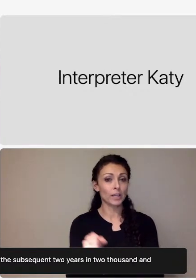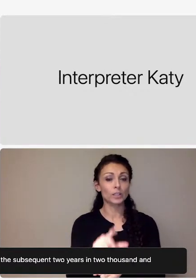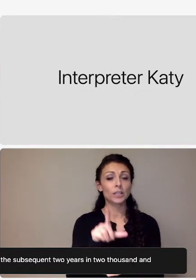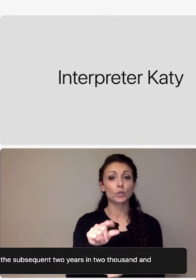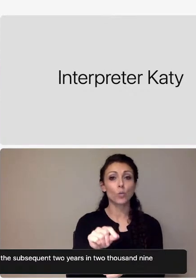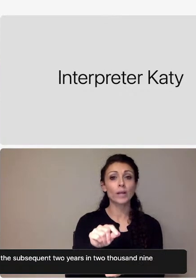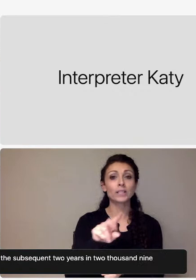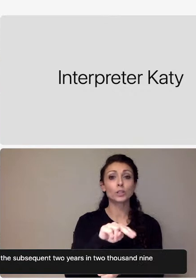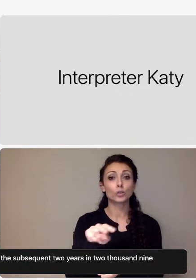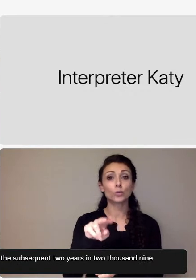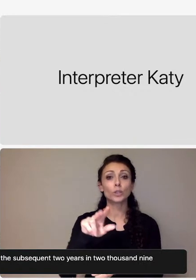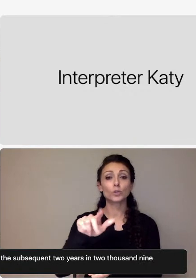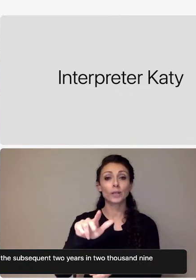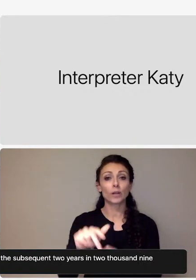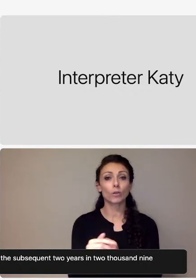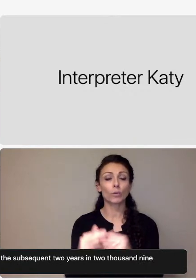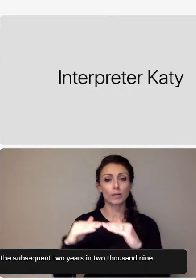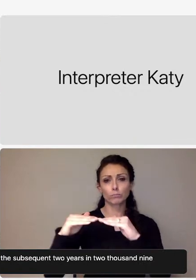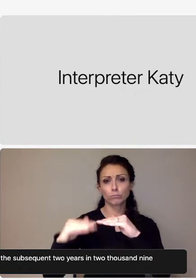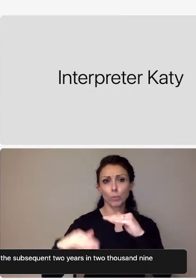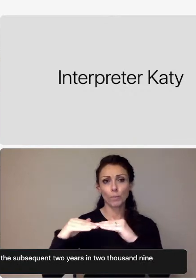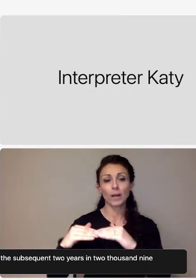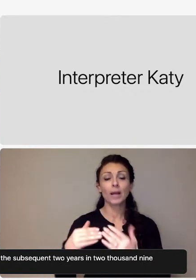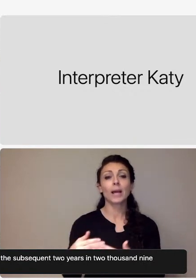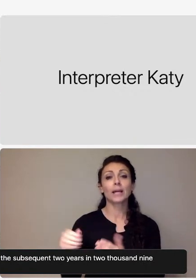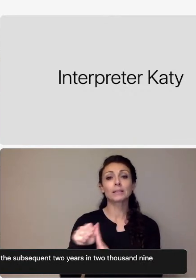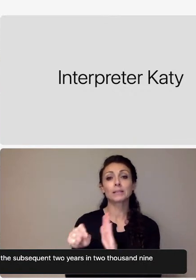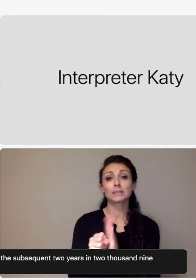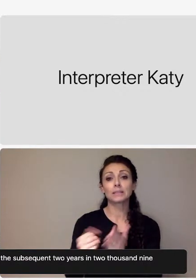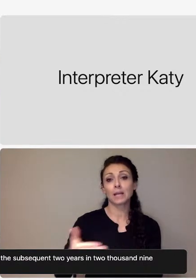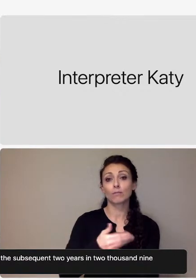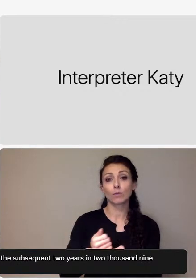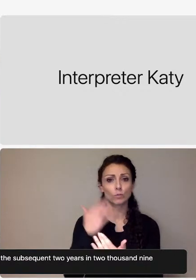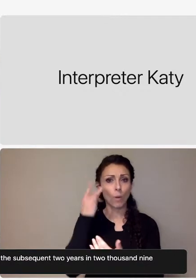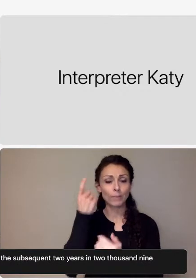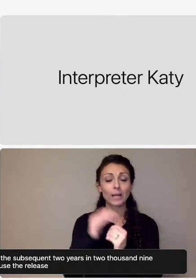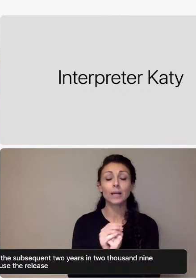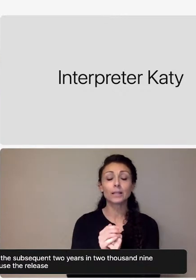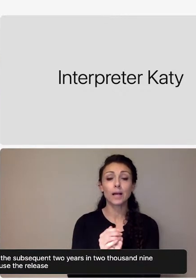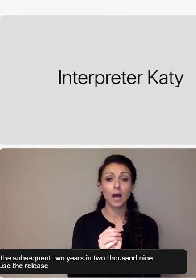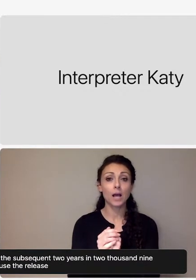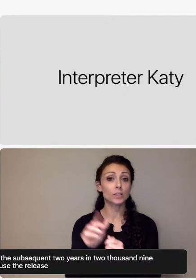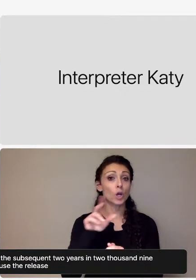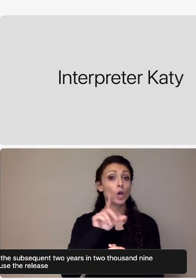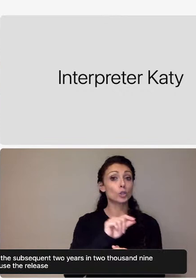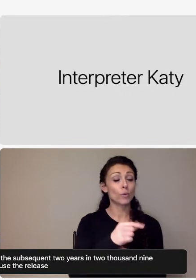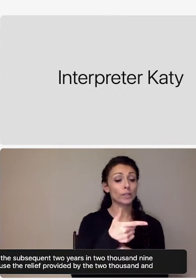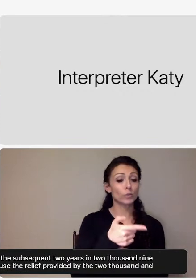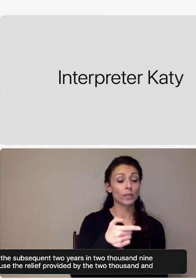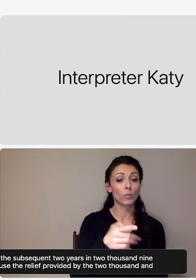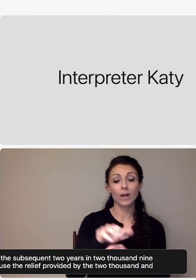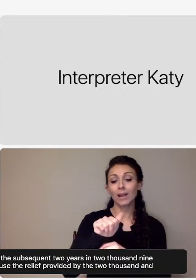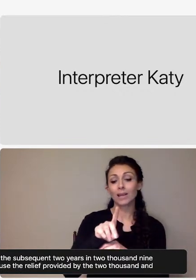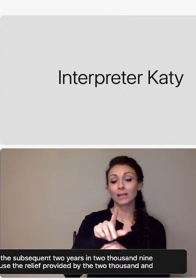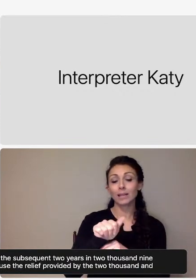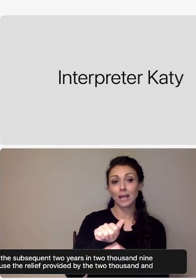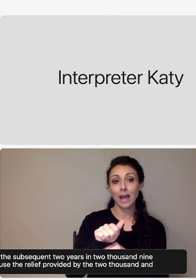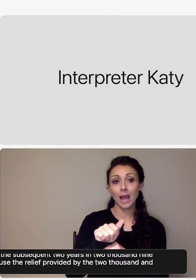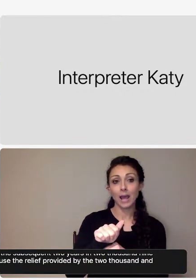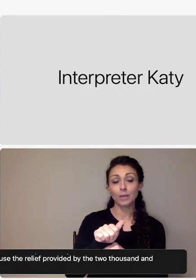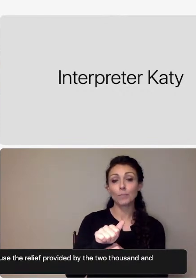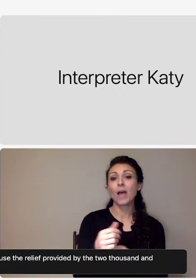a significant decrease in lcff revenues because the relief provided by the 2021 ada hold